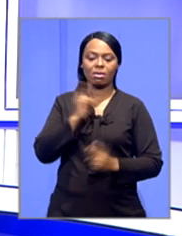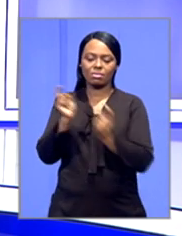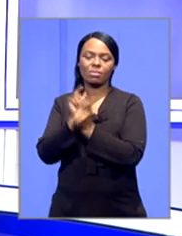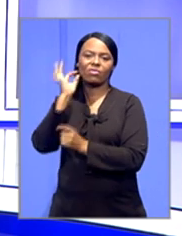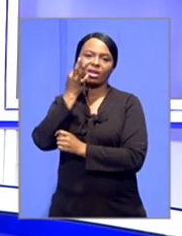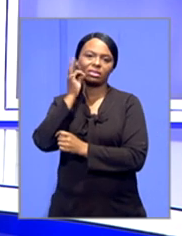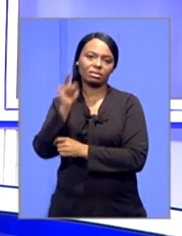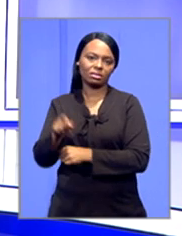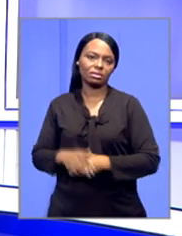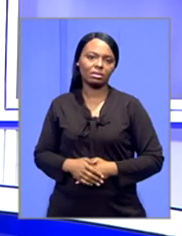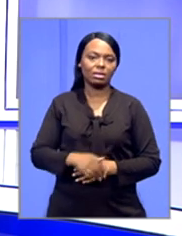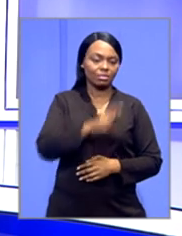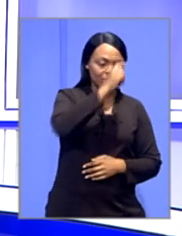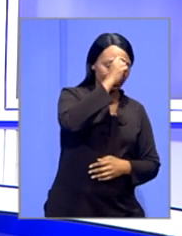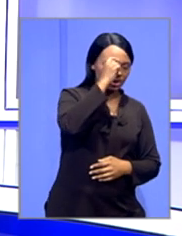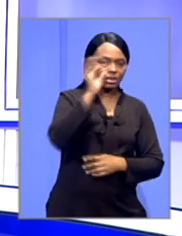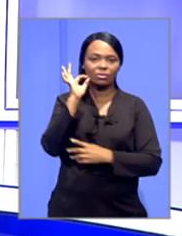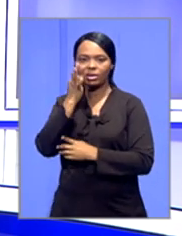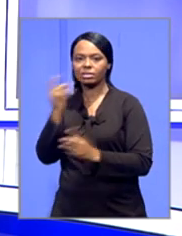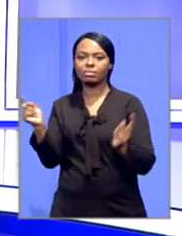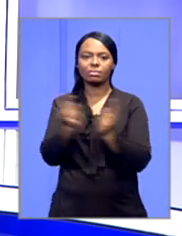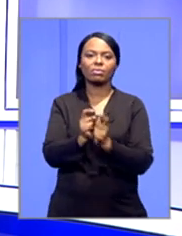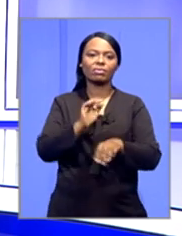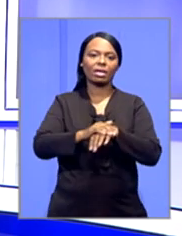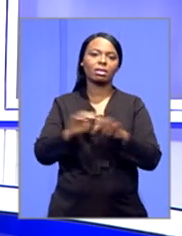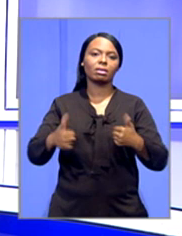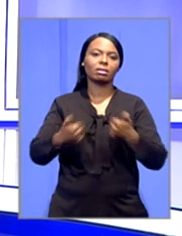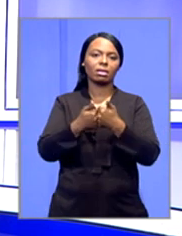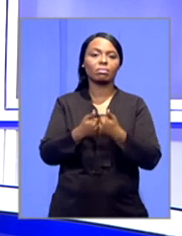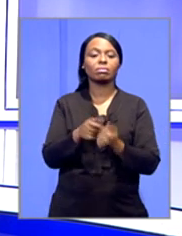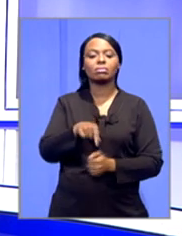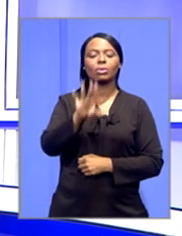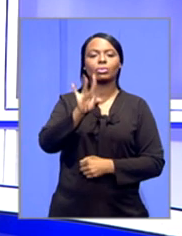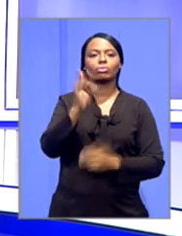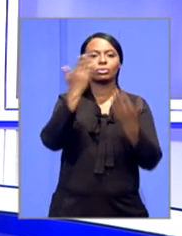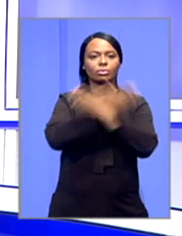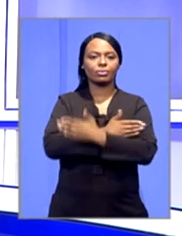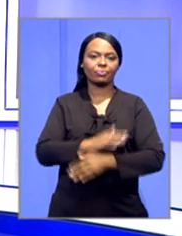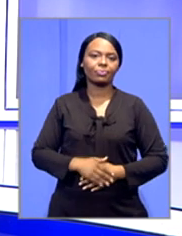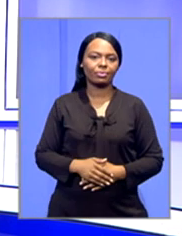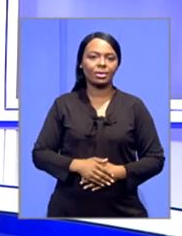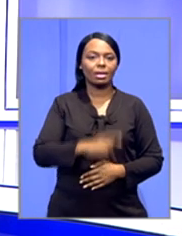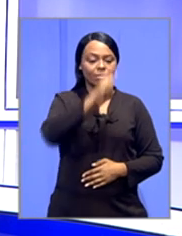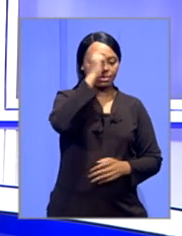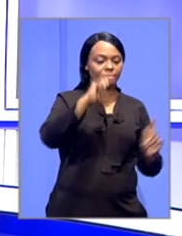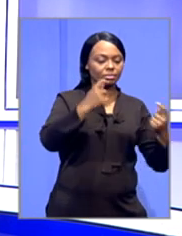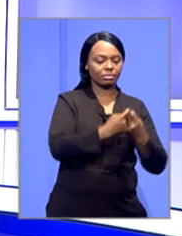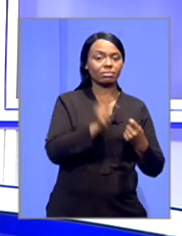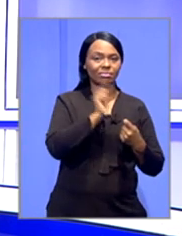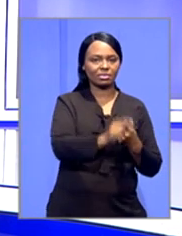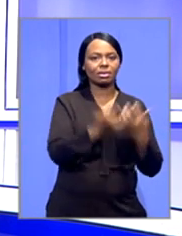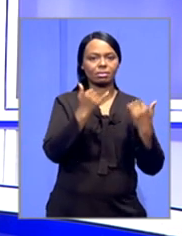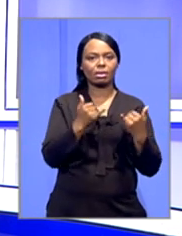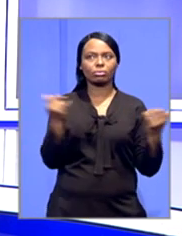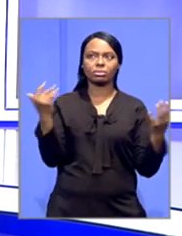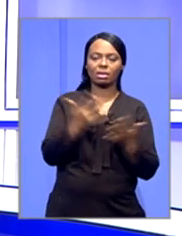France. Bafana le France di mekamekana mo motshamekong wa botsalano wa boditšhabatšhaba ka la bobedi bosigo. Bafana Bafana ba kile ba gakgamatsa